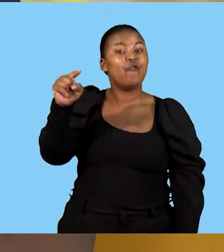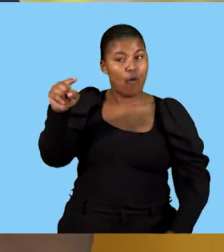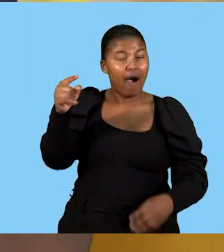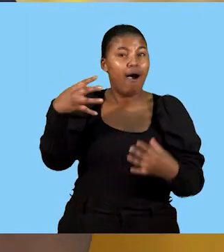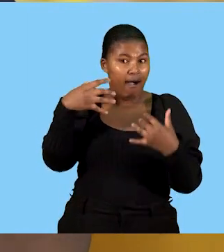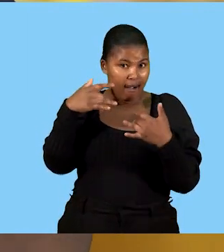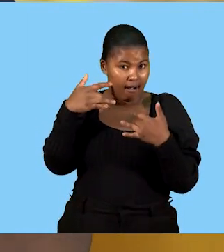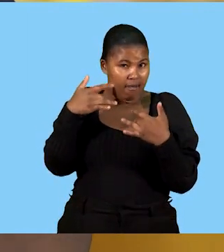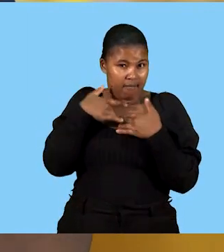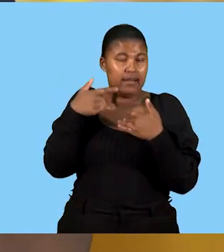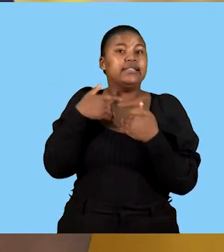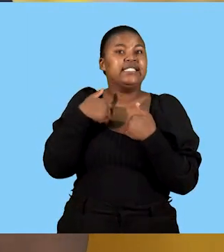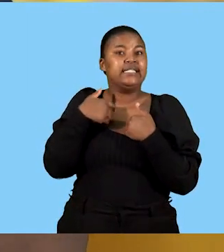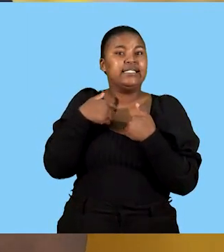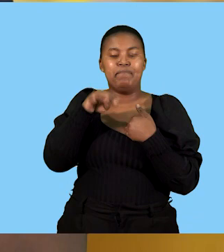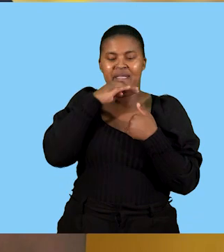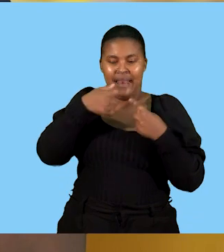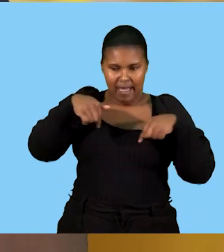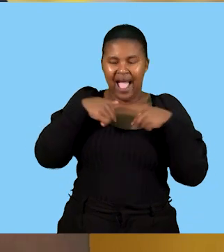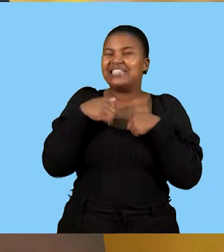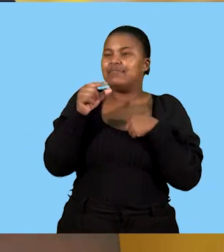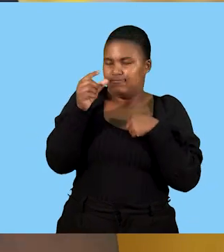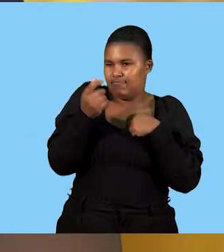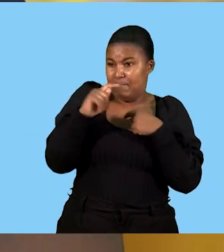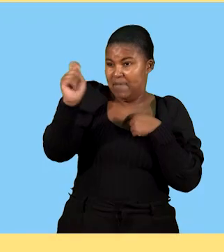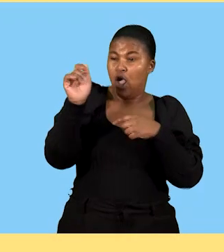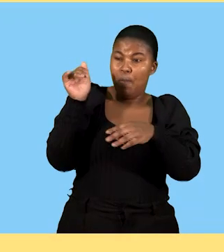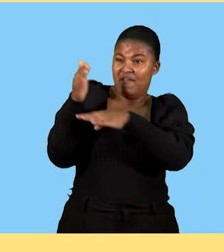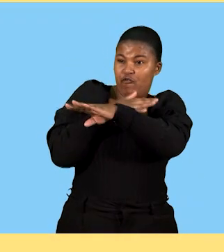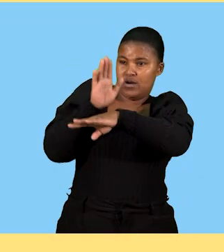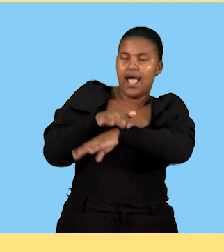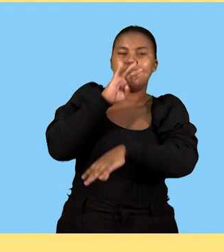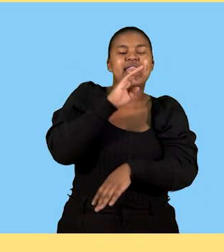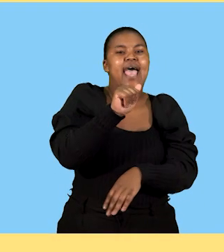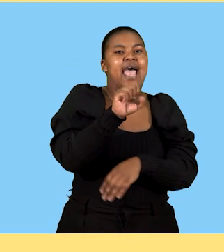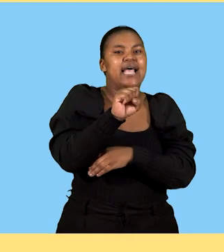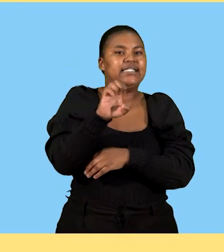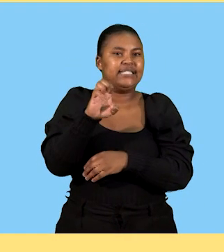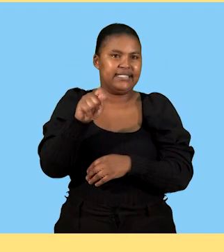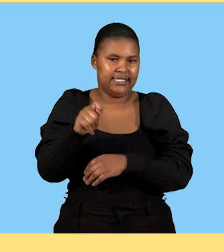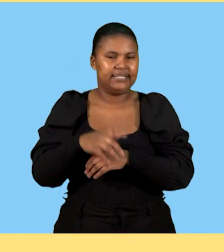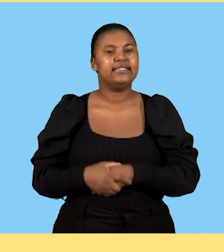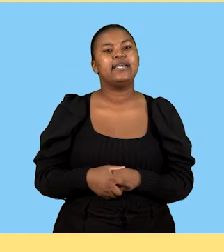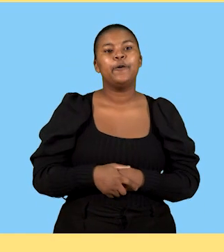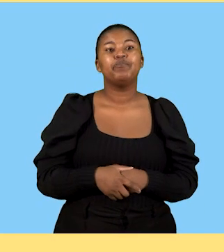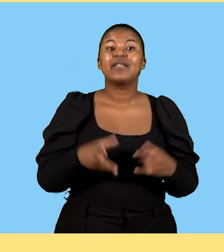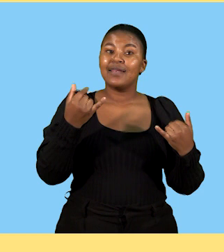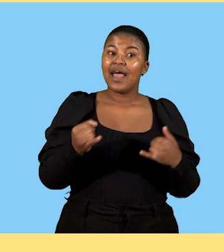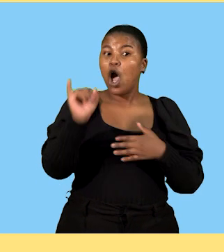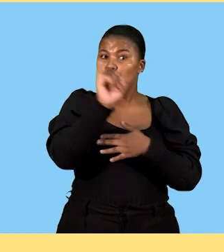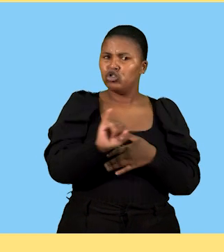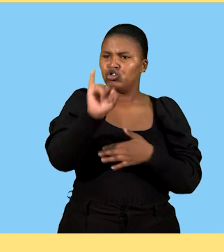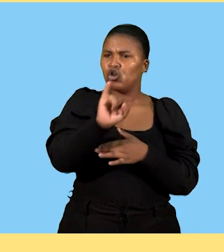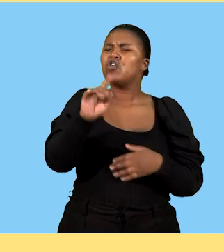to us as a business, so we will consider it an asset. Hence you see prepaid expense is debited. And then insurance is